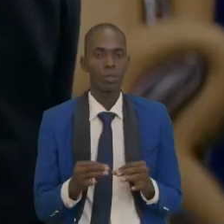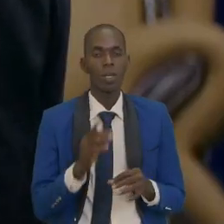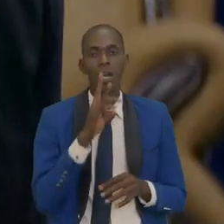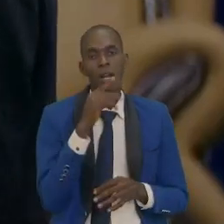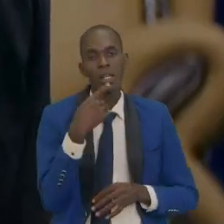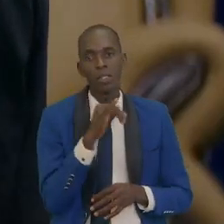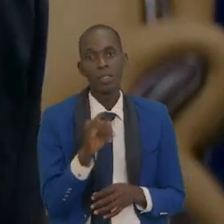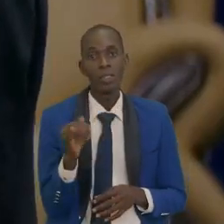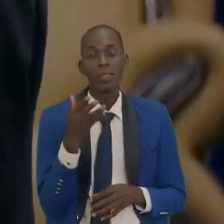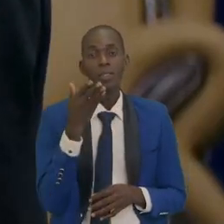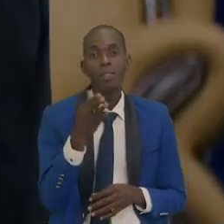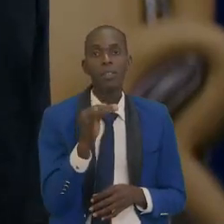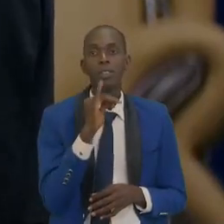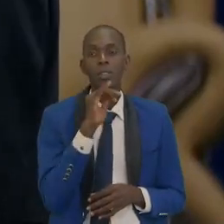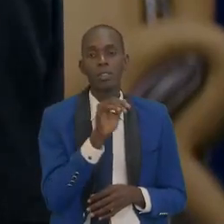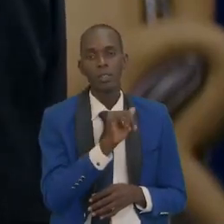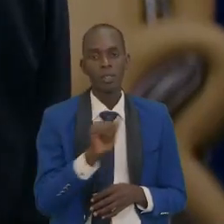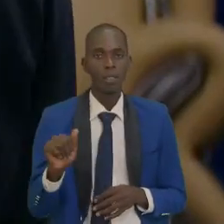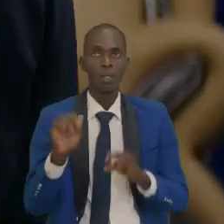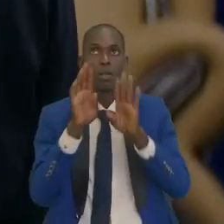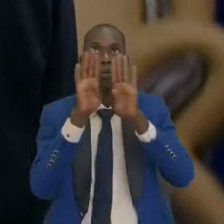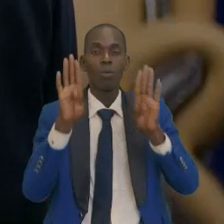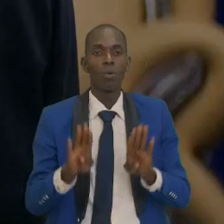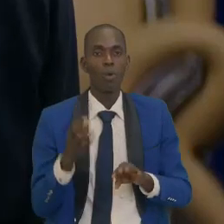there is a wall of demarcation